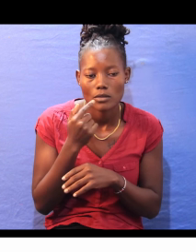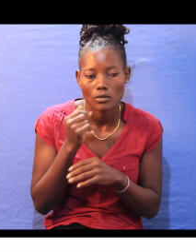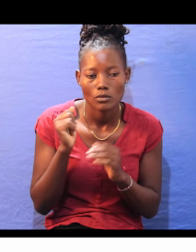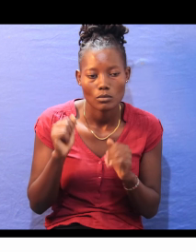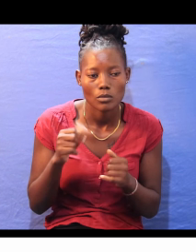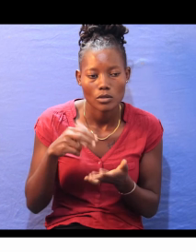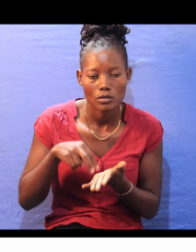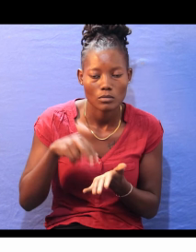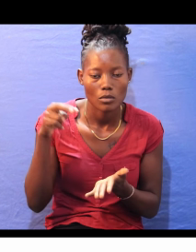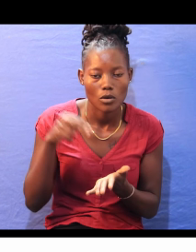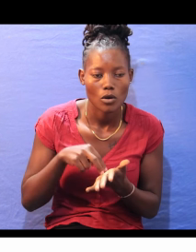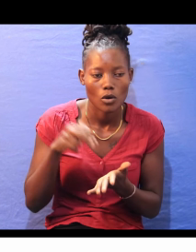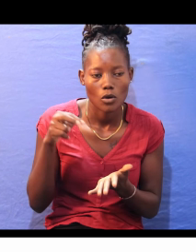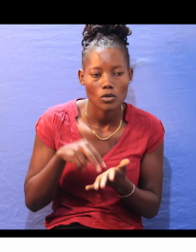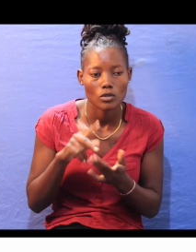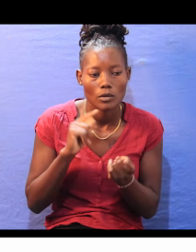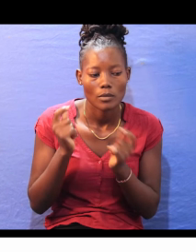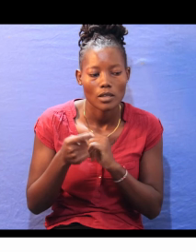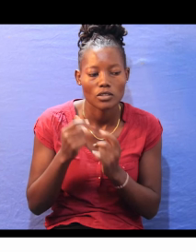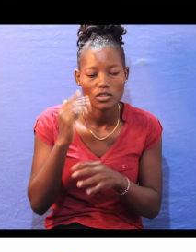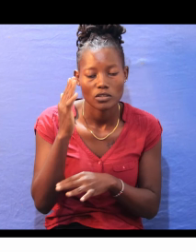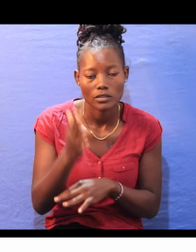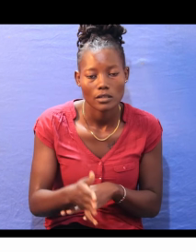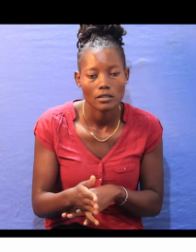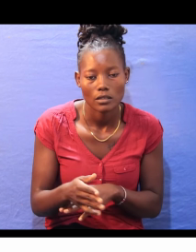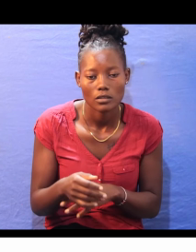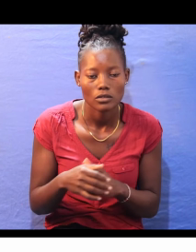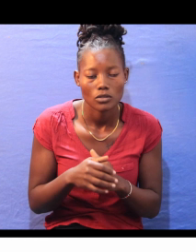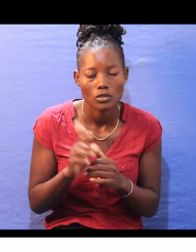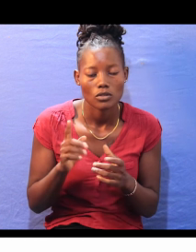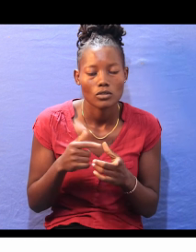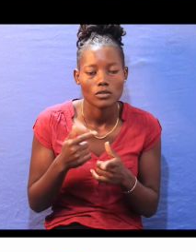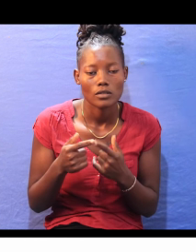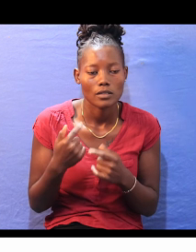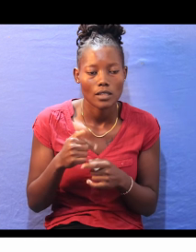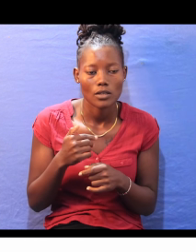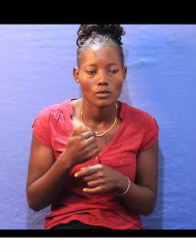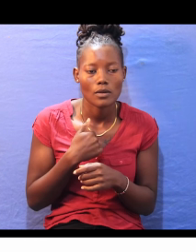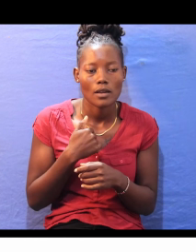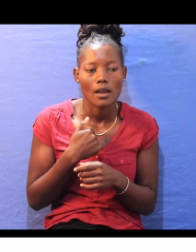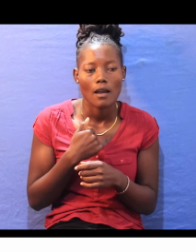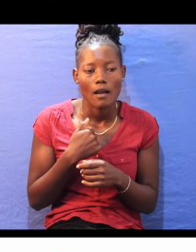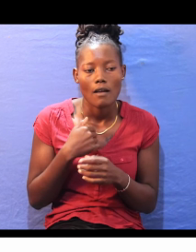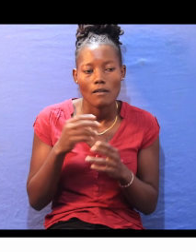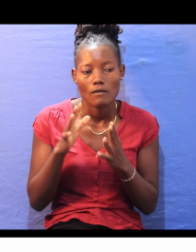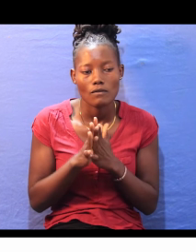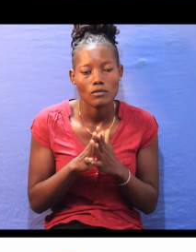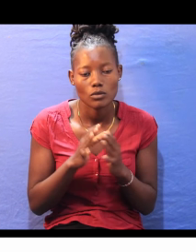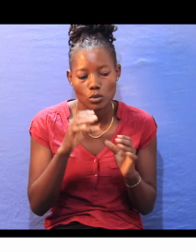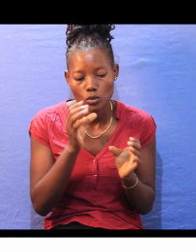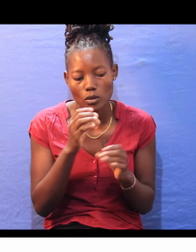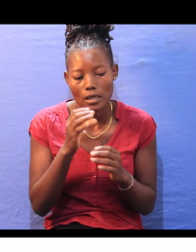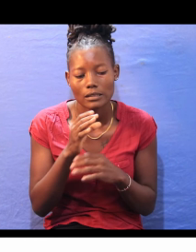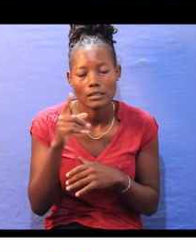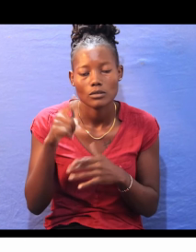jump efficiently, change direction efficiently, and we have to assess what their